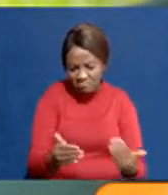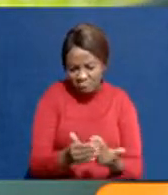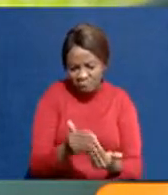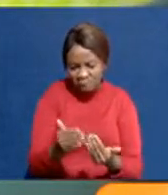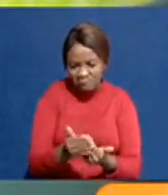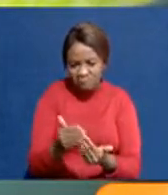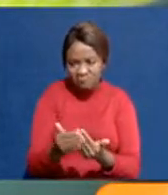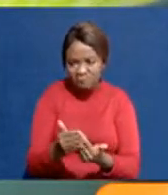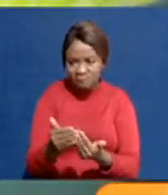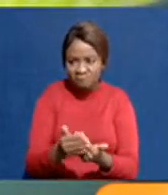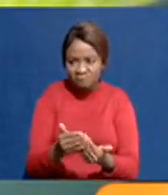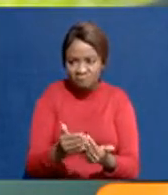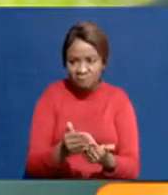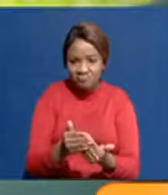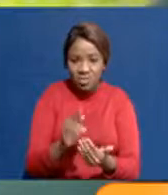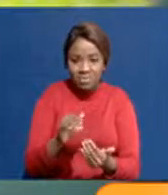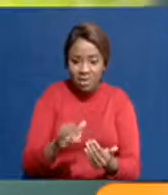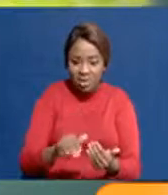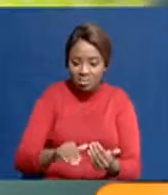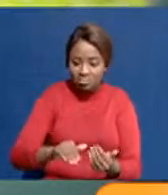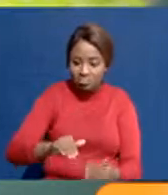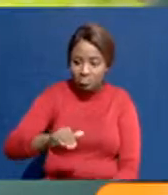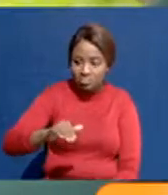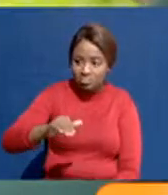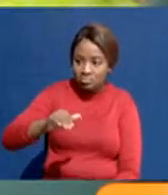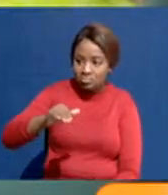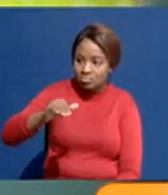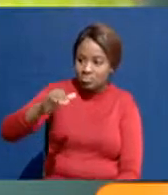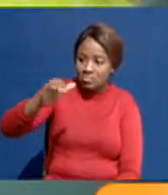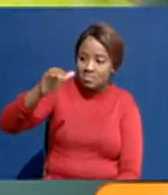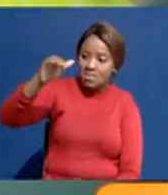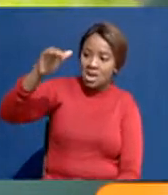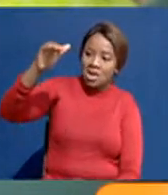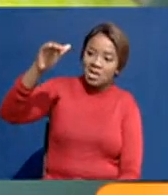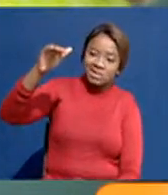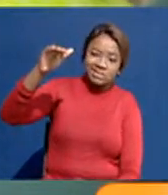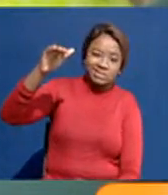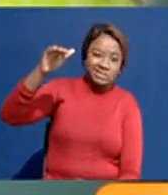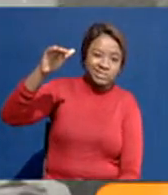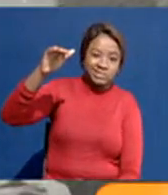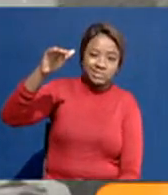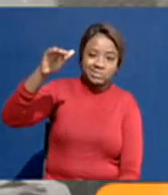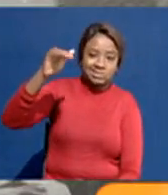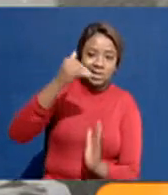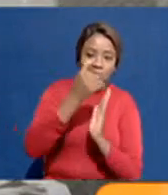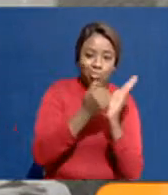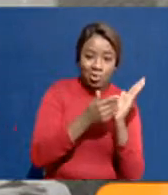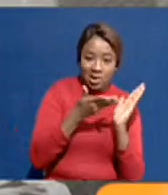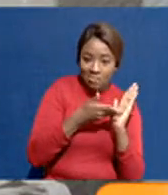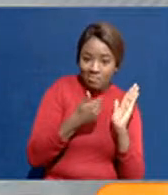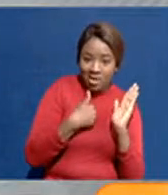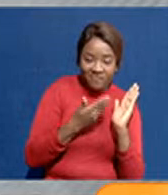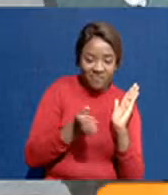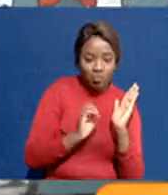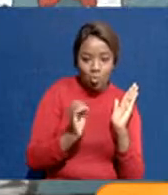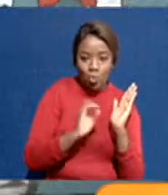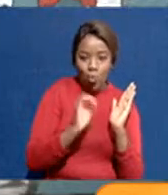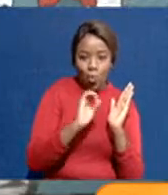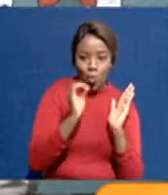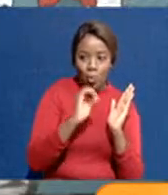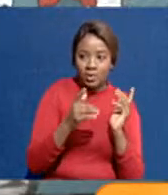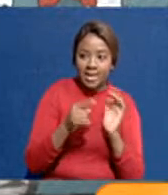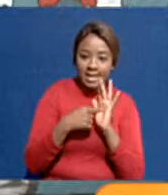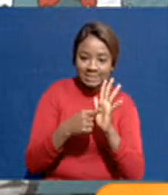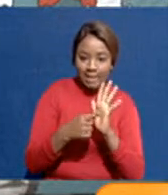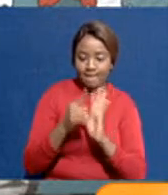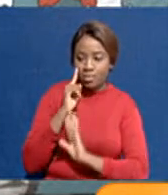Yes. Later, when they are grown up, there's a very big gap on that. As a result, teens and